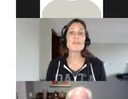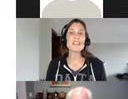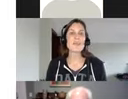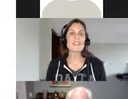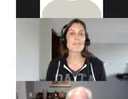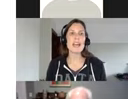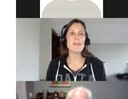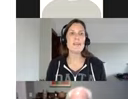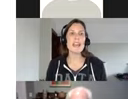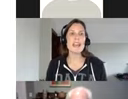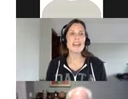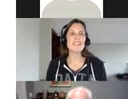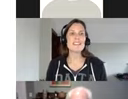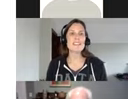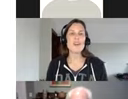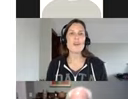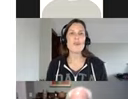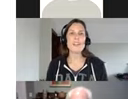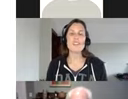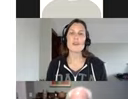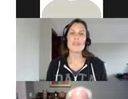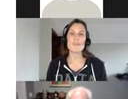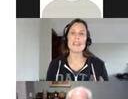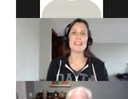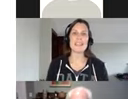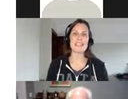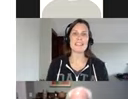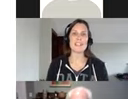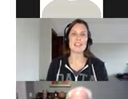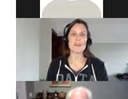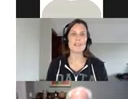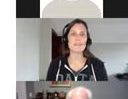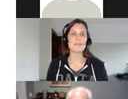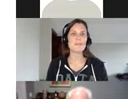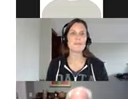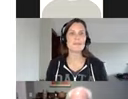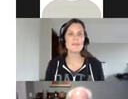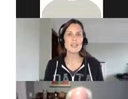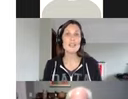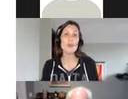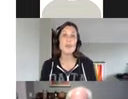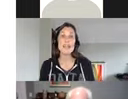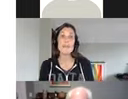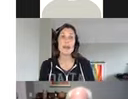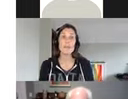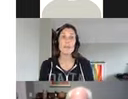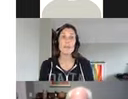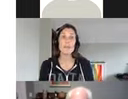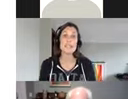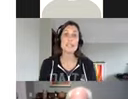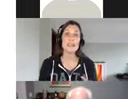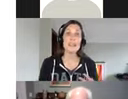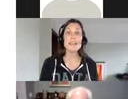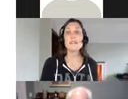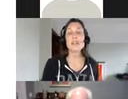tend to believe what's on the map. And it doesn't always show us what we think it's going to show us. So when we make a map like